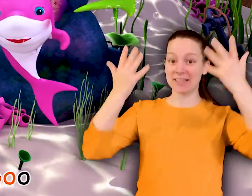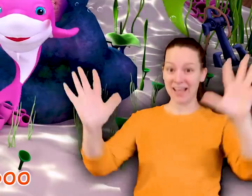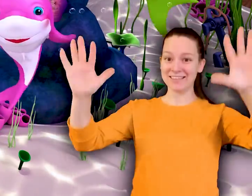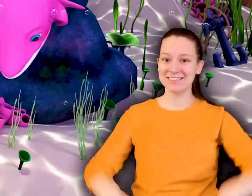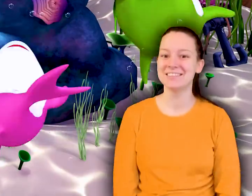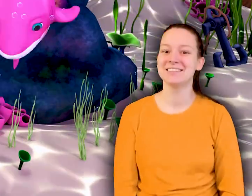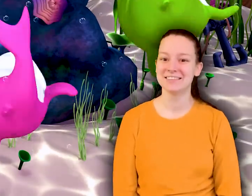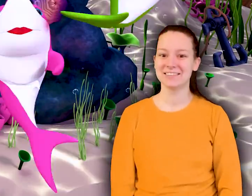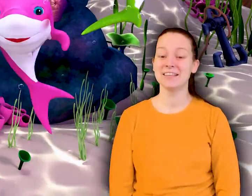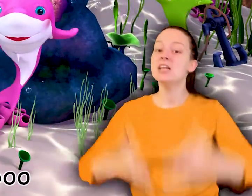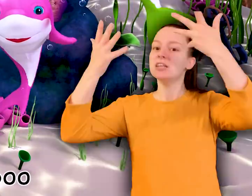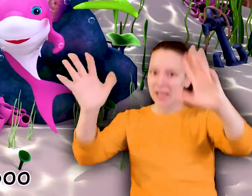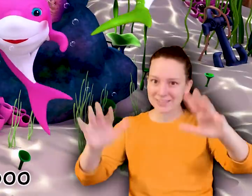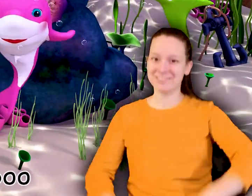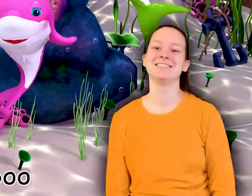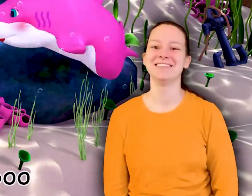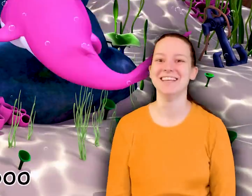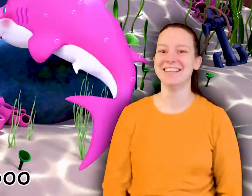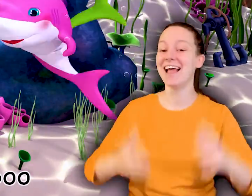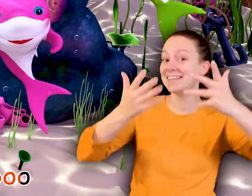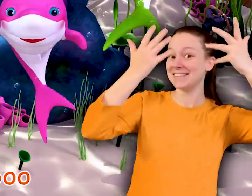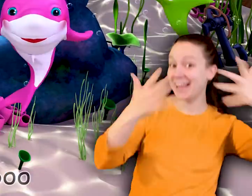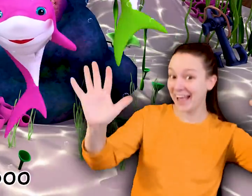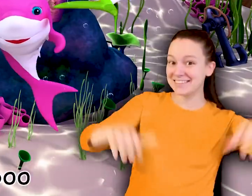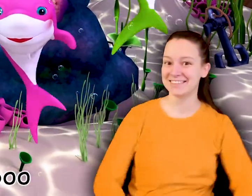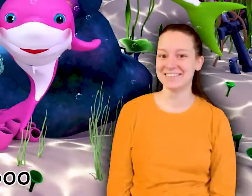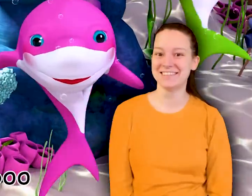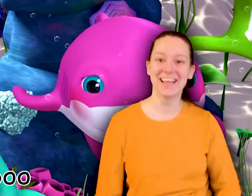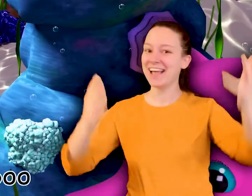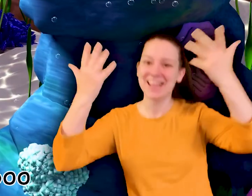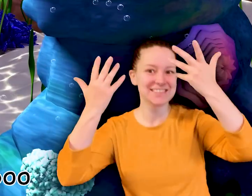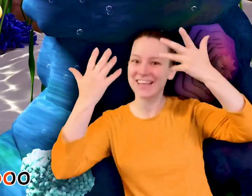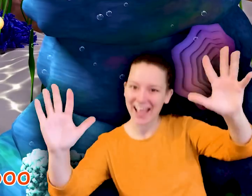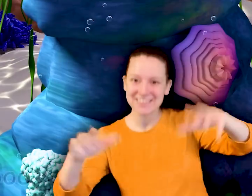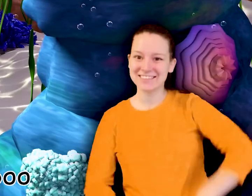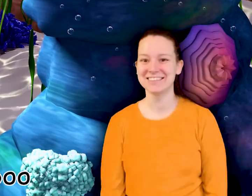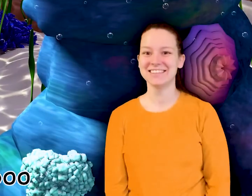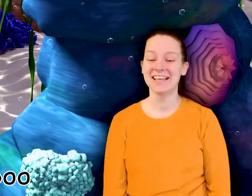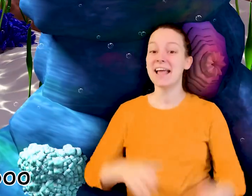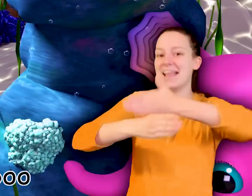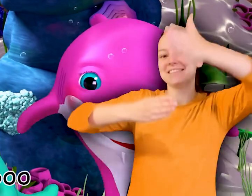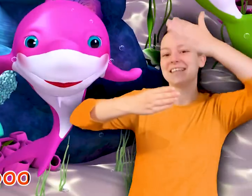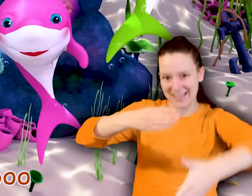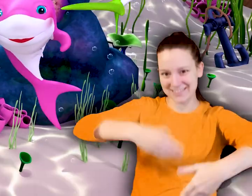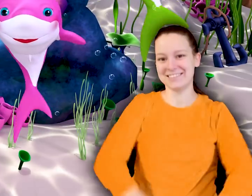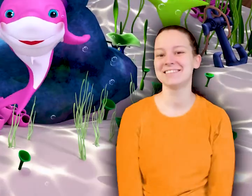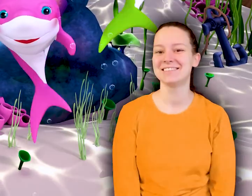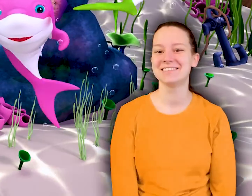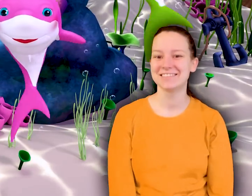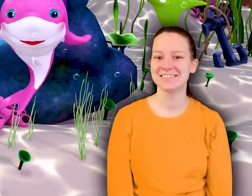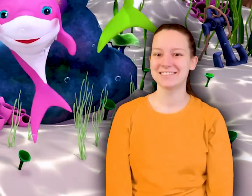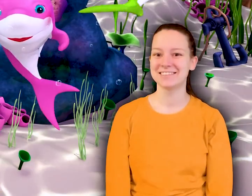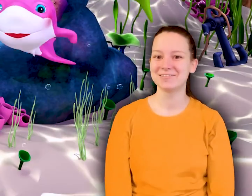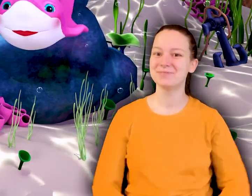end it's the end it's the end it's the end it's the end